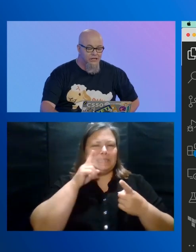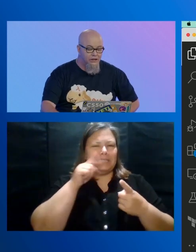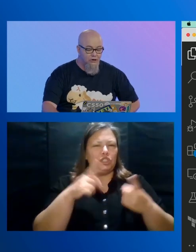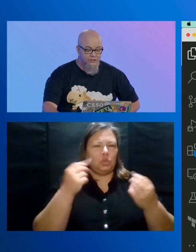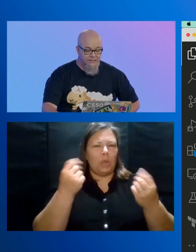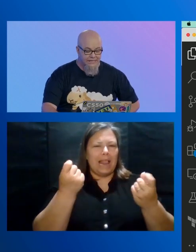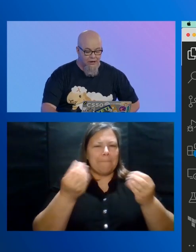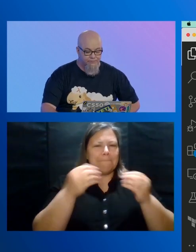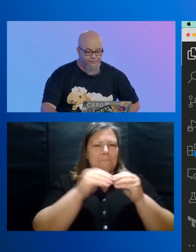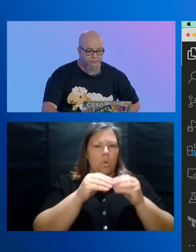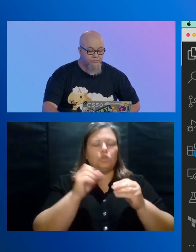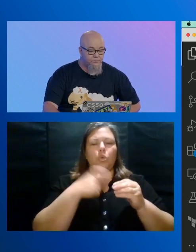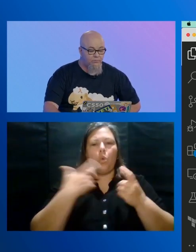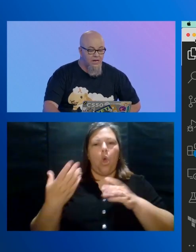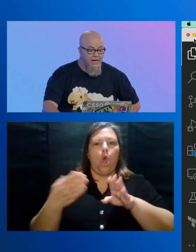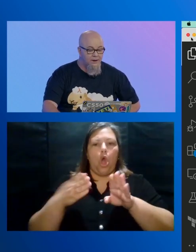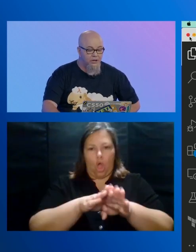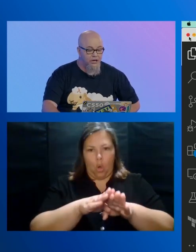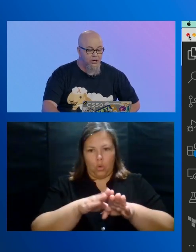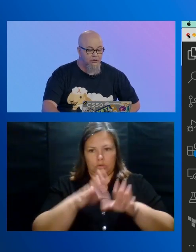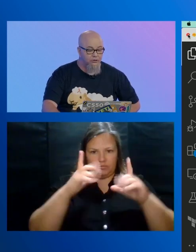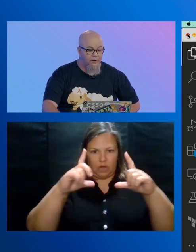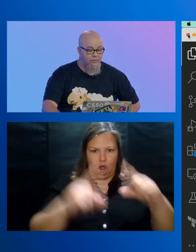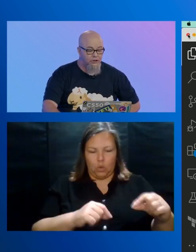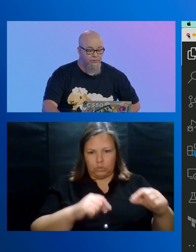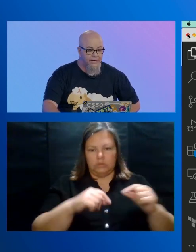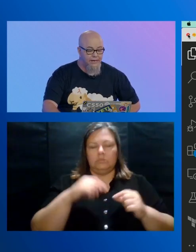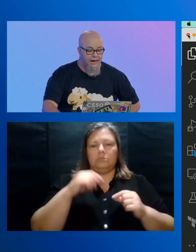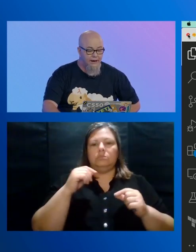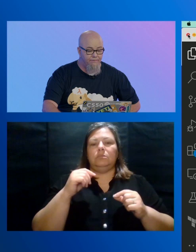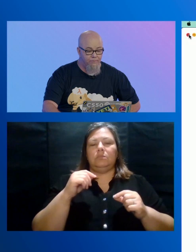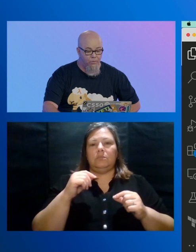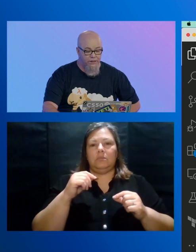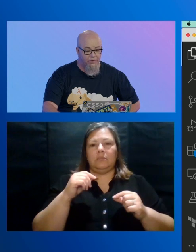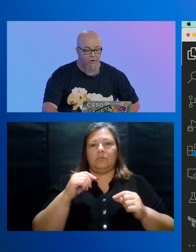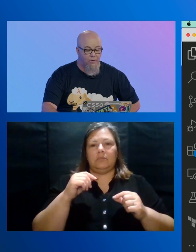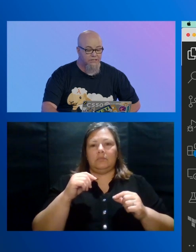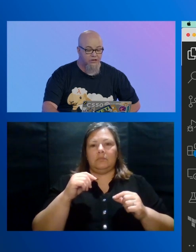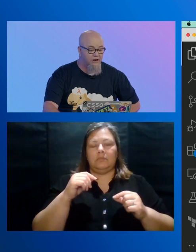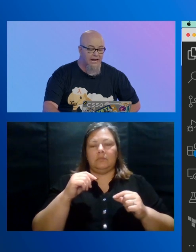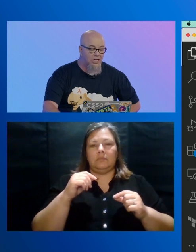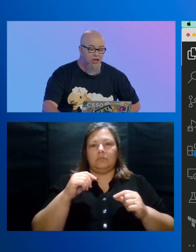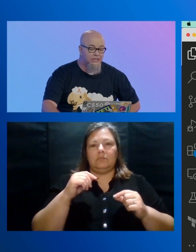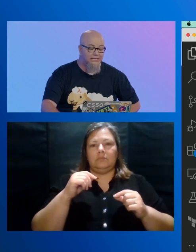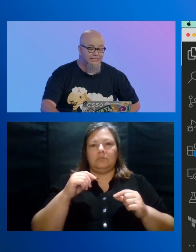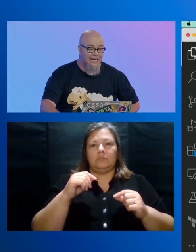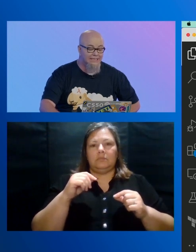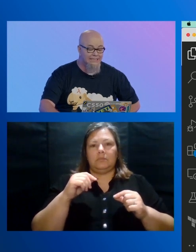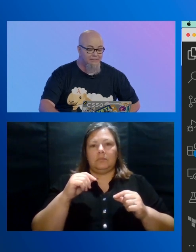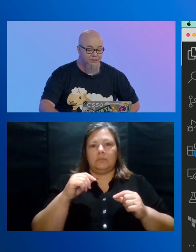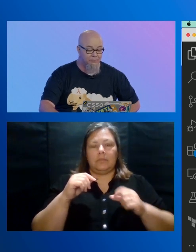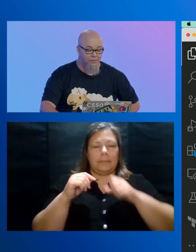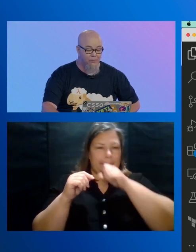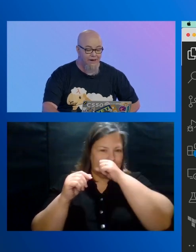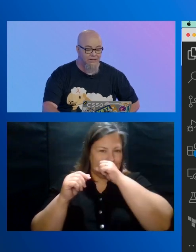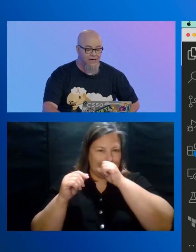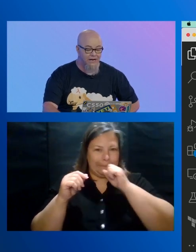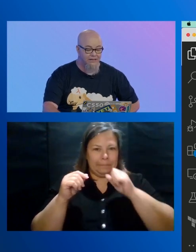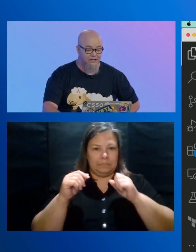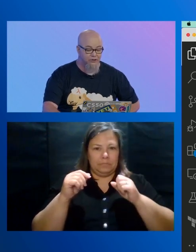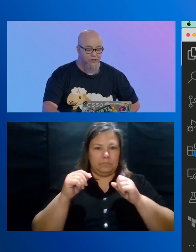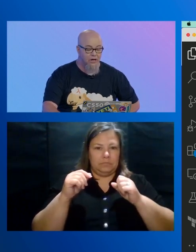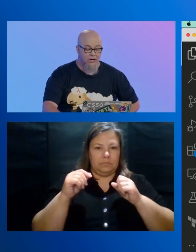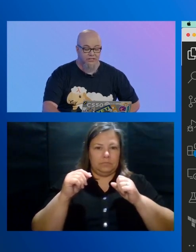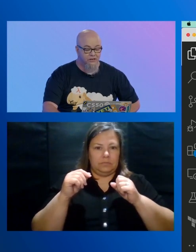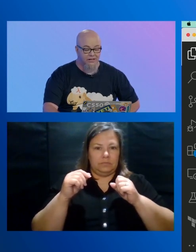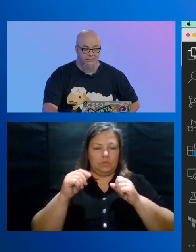going to actually close this out. And I'm going to go to a one that we've already started, and it looks the exact same at the moment. We haven't done